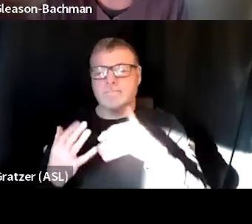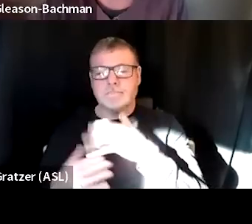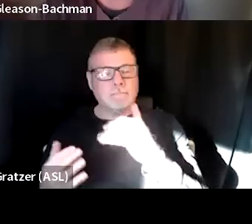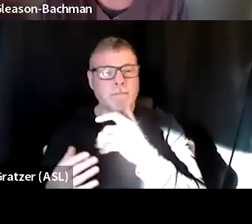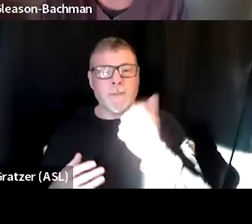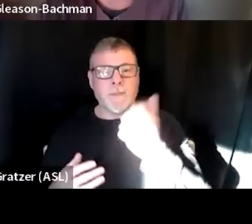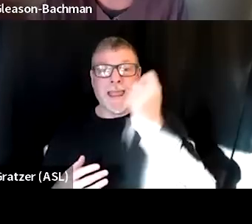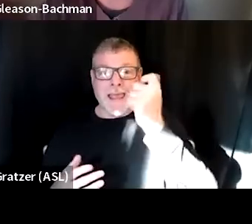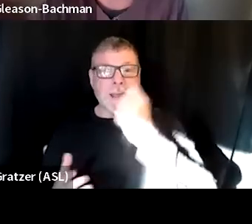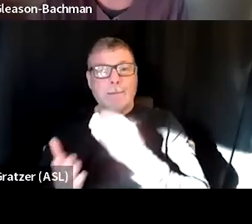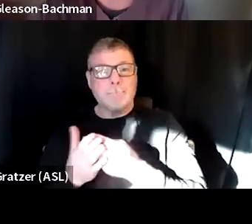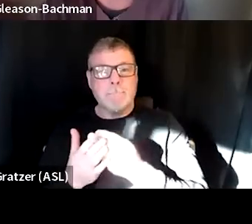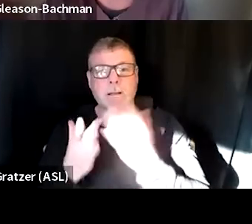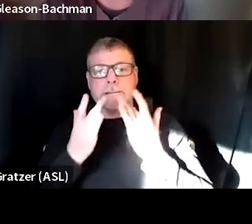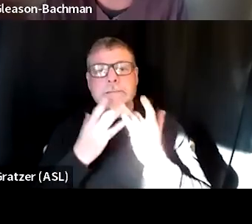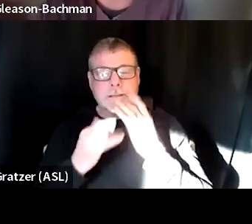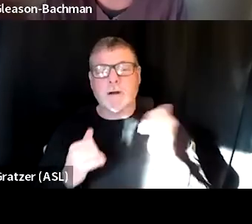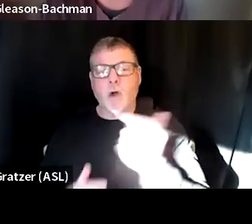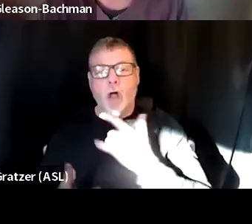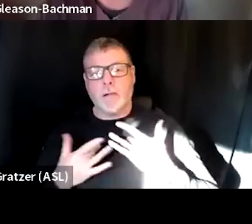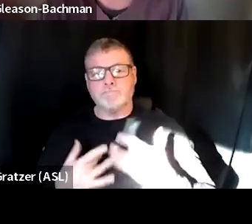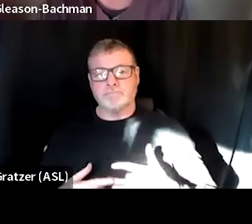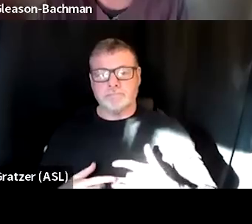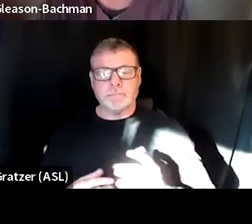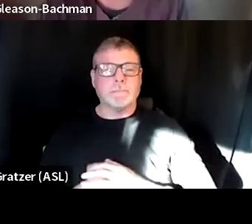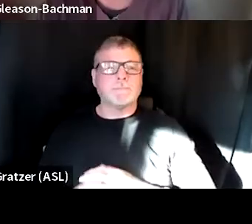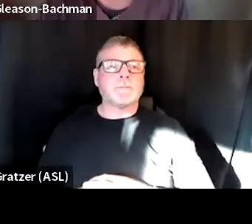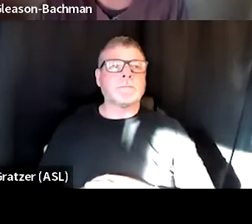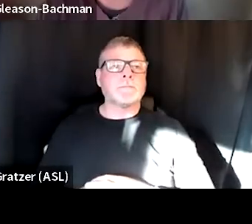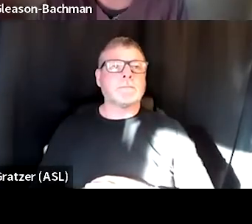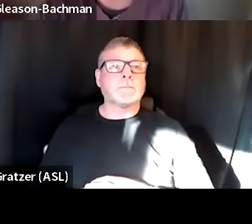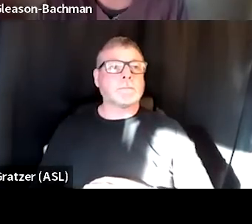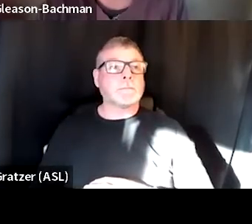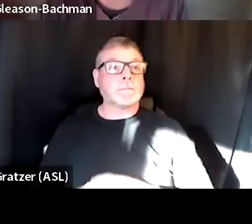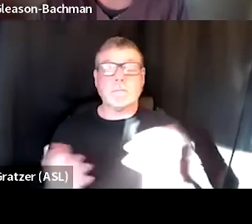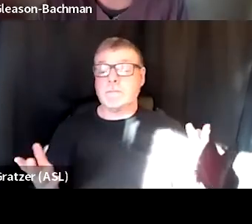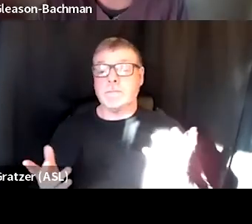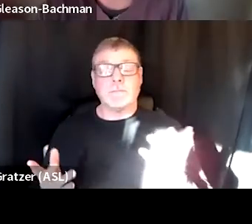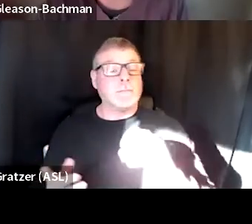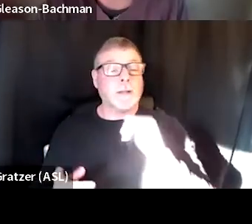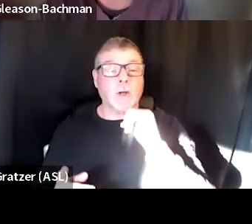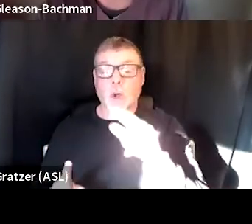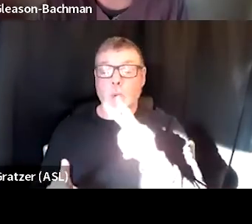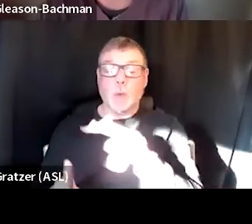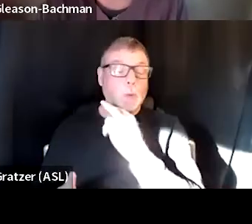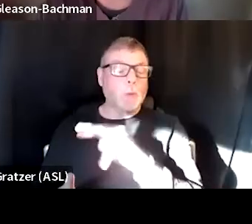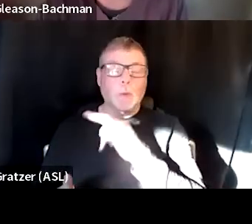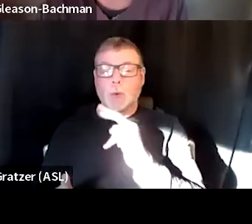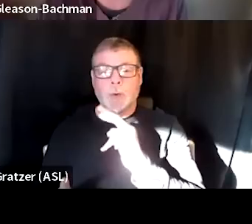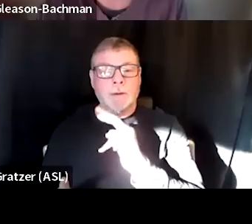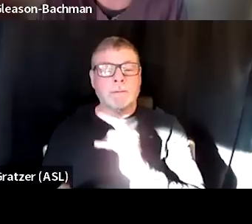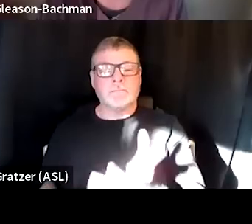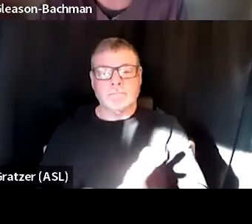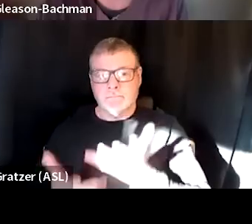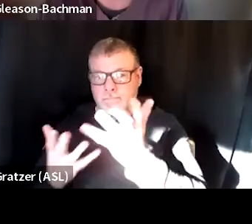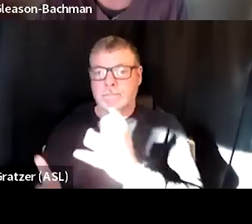they had was gone, and now they were all coming down. And I mean, we just don't turn our back, and all right, here's some water,